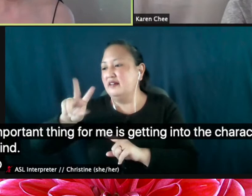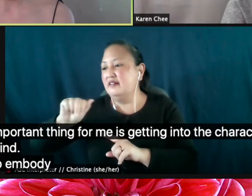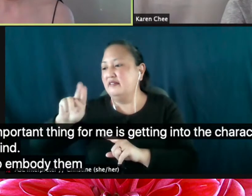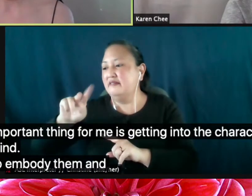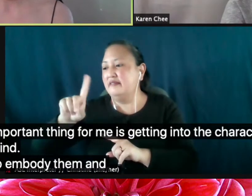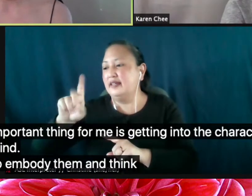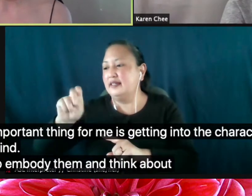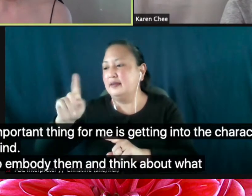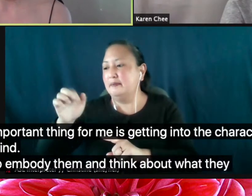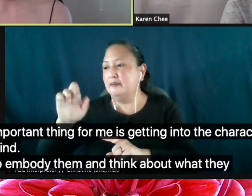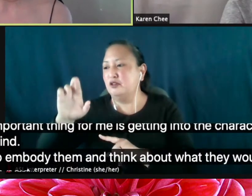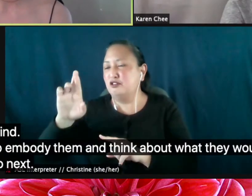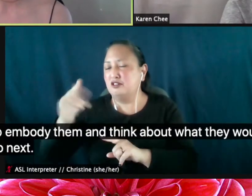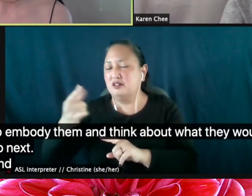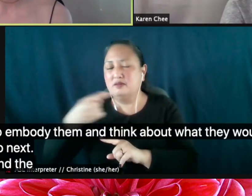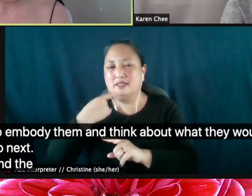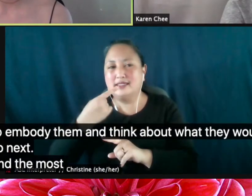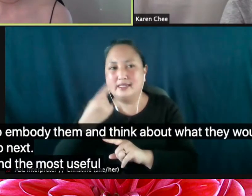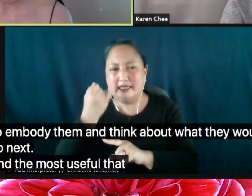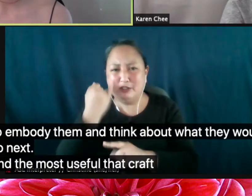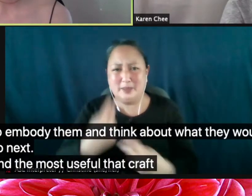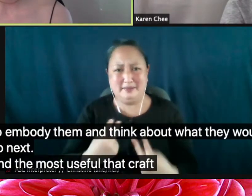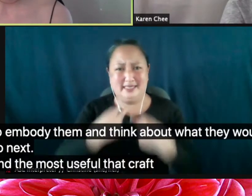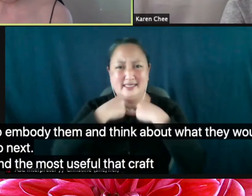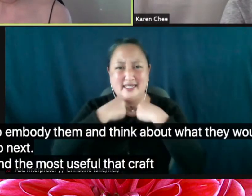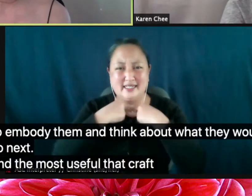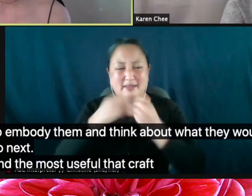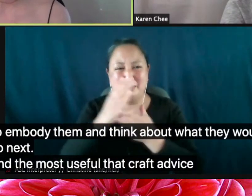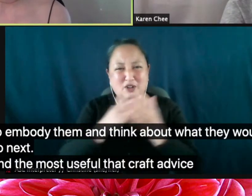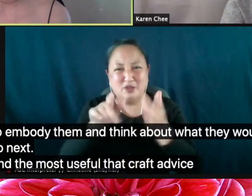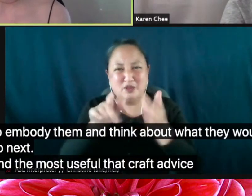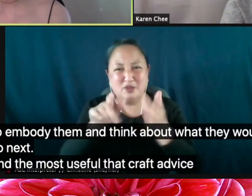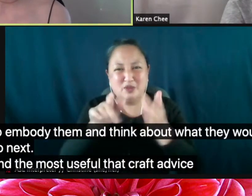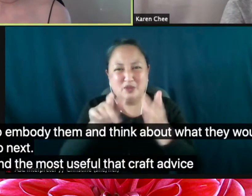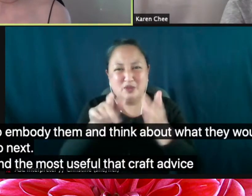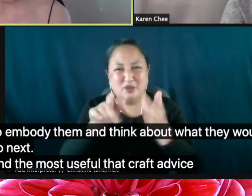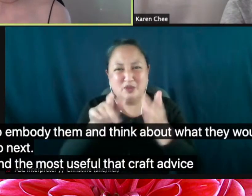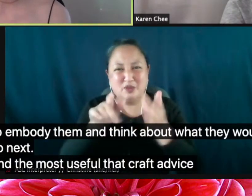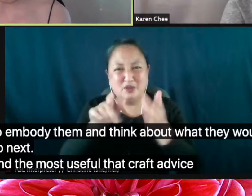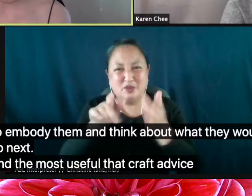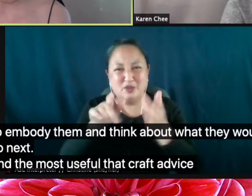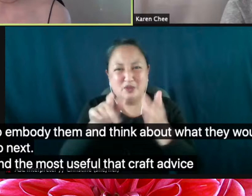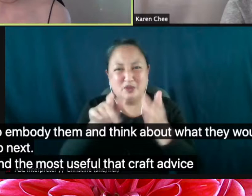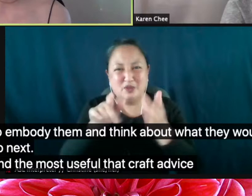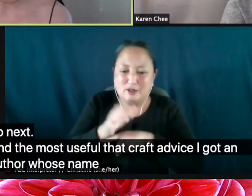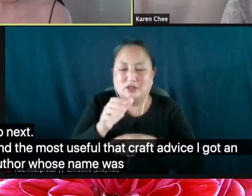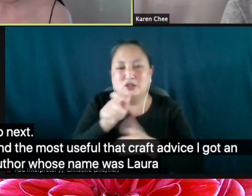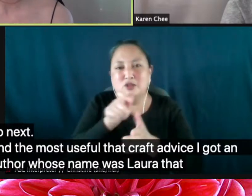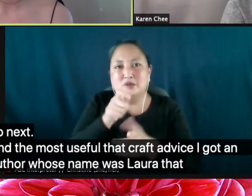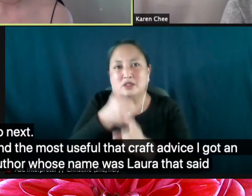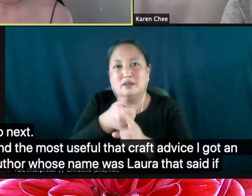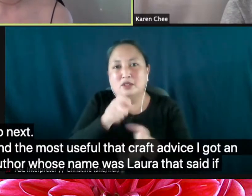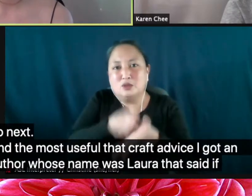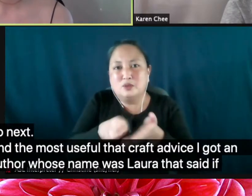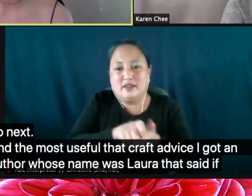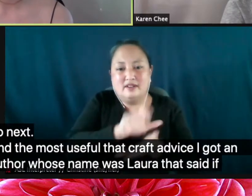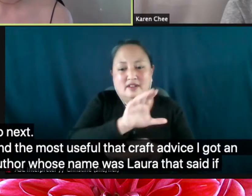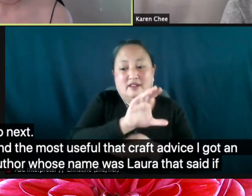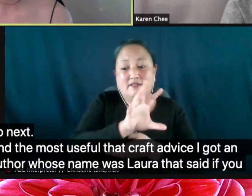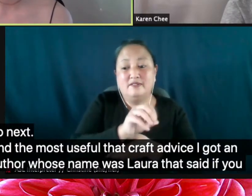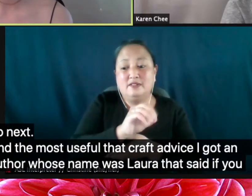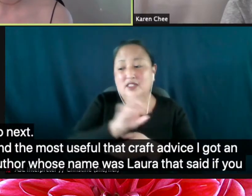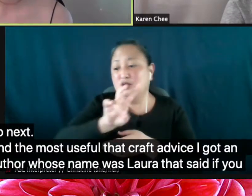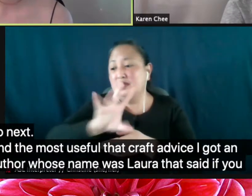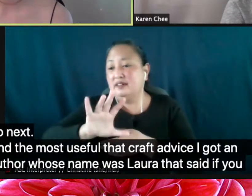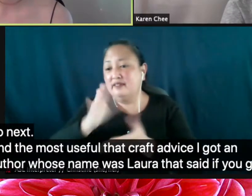stuck on a plot point or in any piece of your writing, sit down and make yourself write a list of like 50 to 75 things that